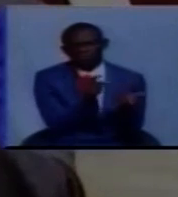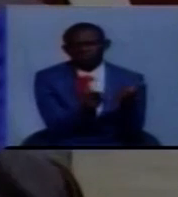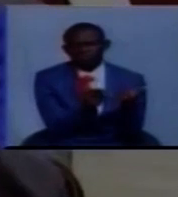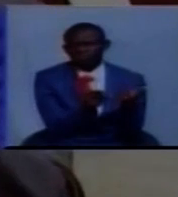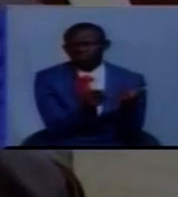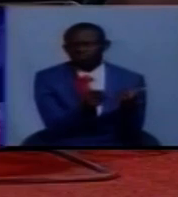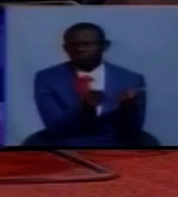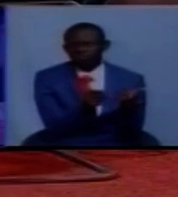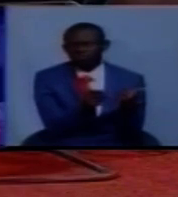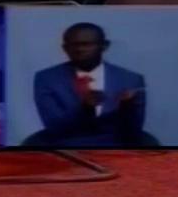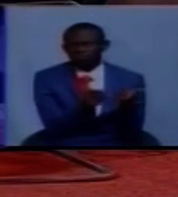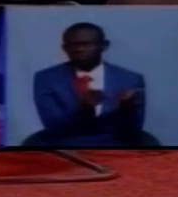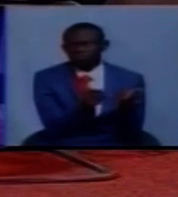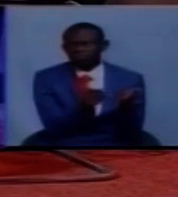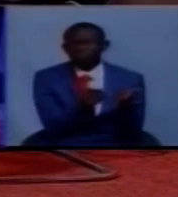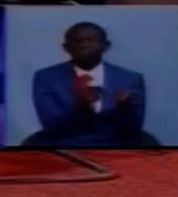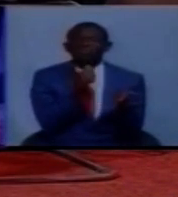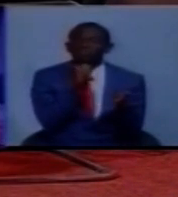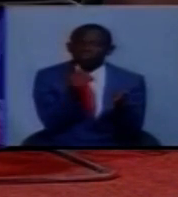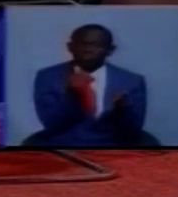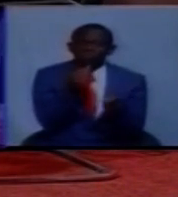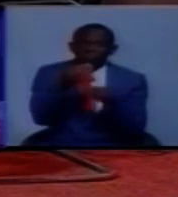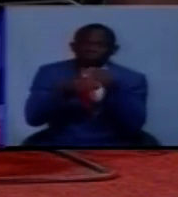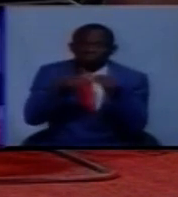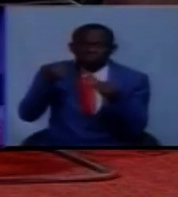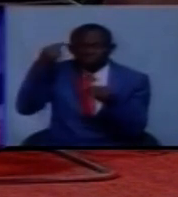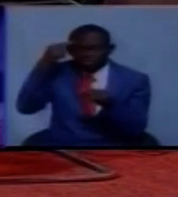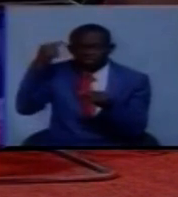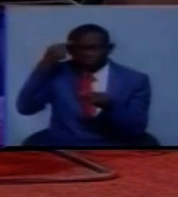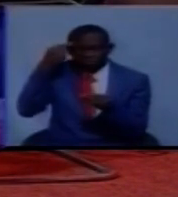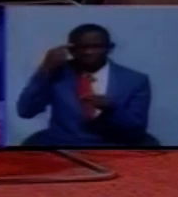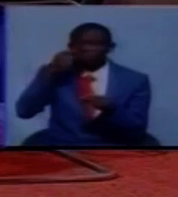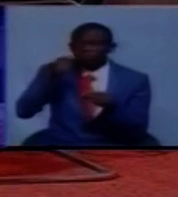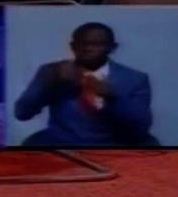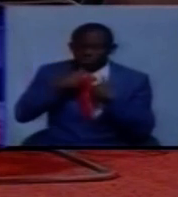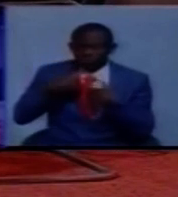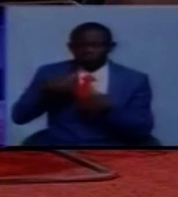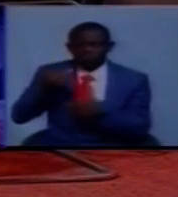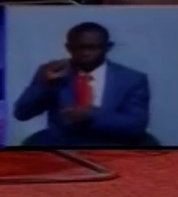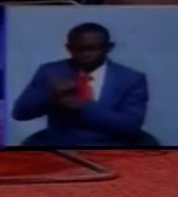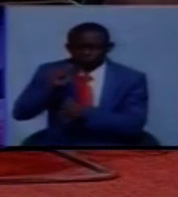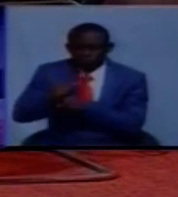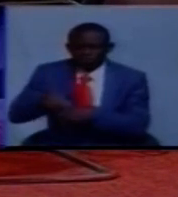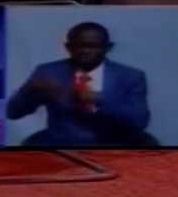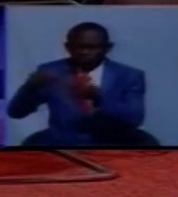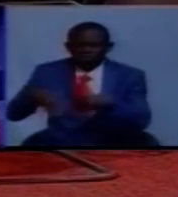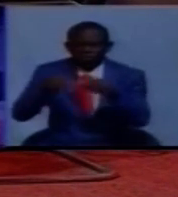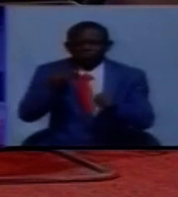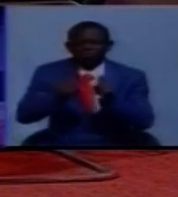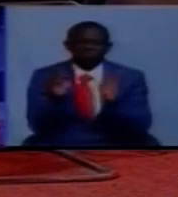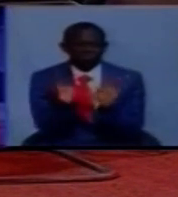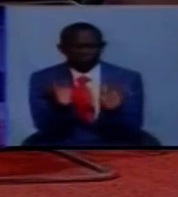that once you should move the jobs in the pockets and provide jobs. What it means is